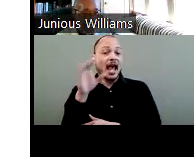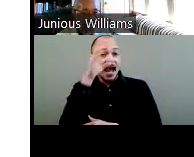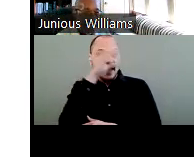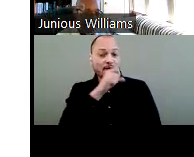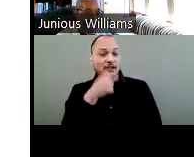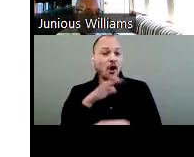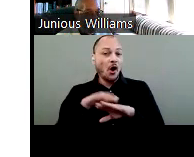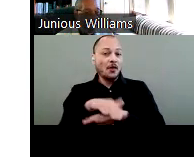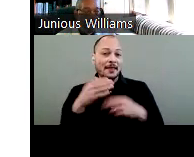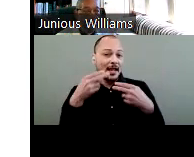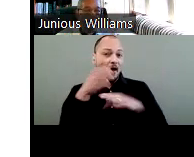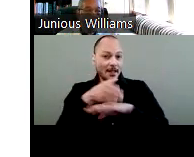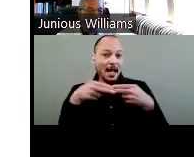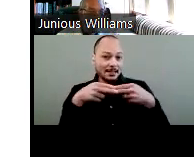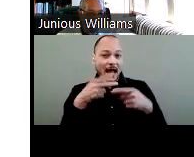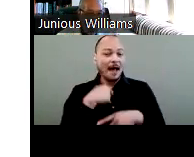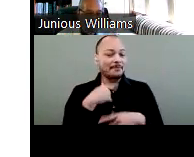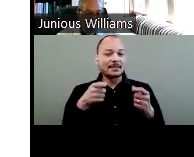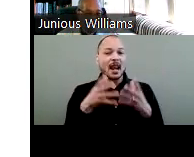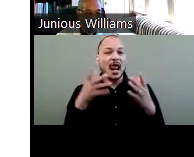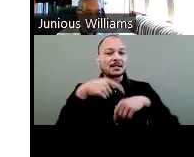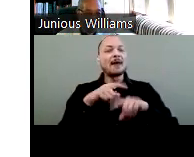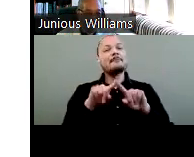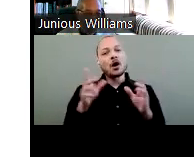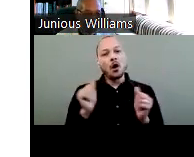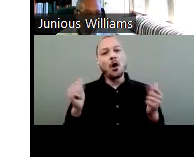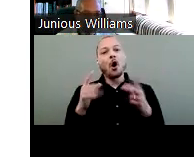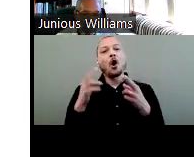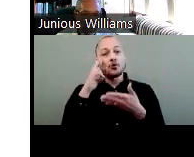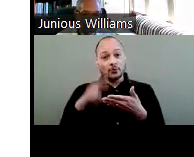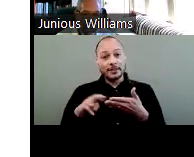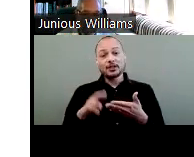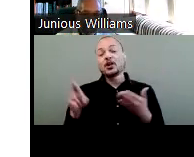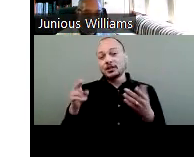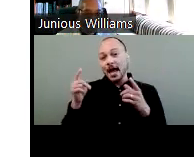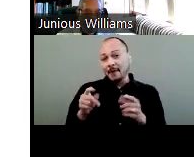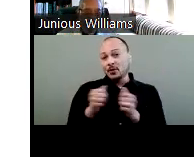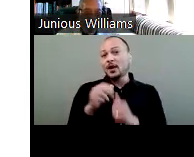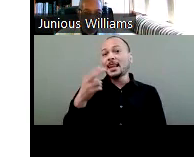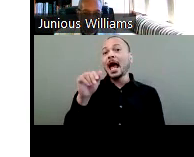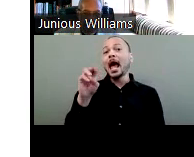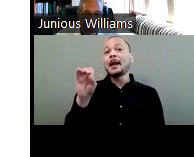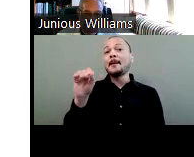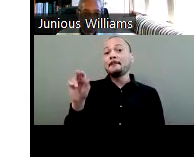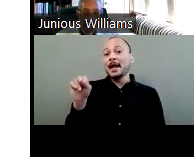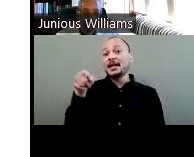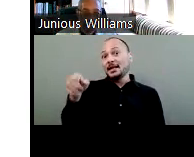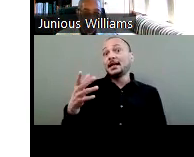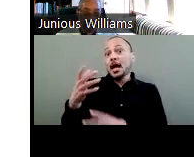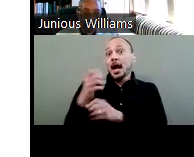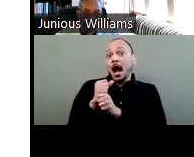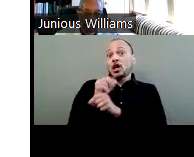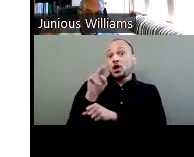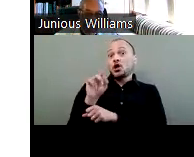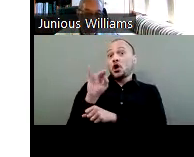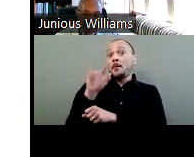spend a lot of time, but all of the research that was done by Hahnemann, for which he got a Nobel Prize,